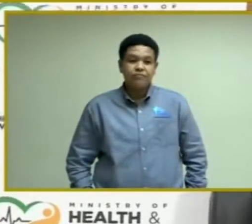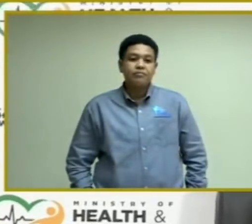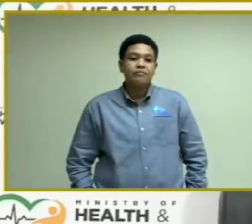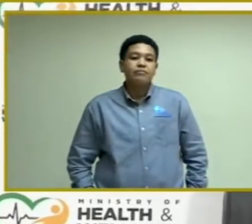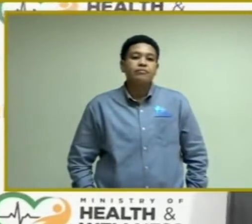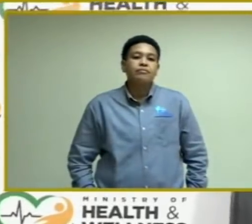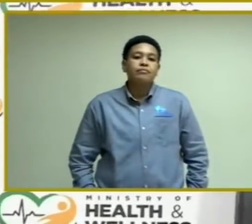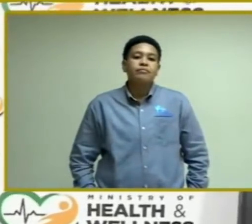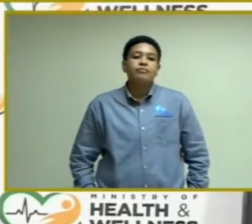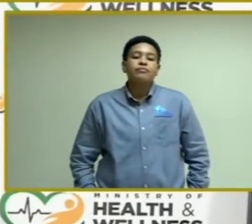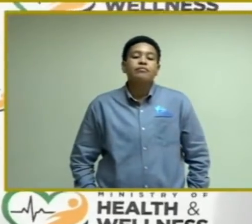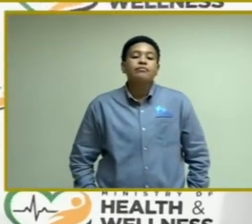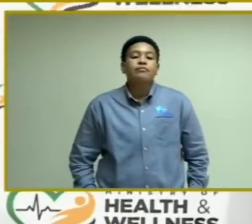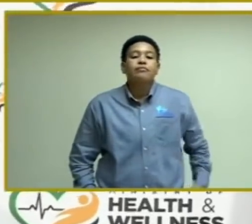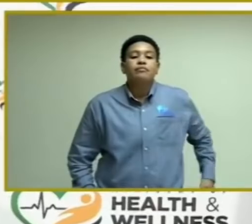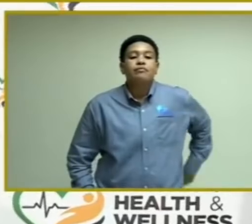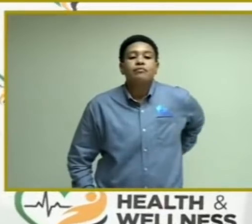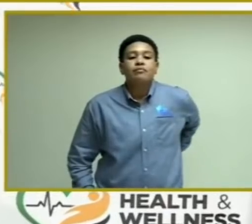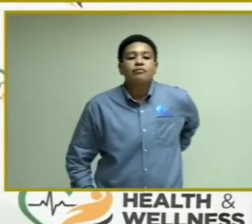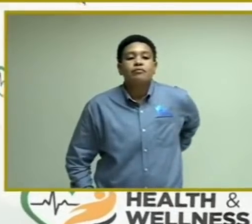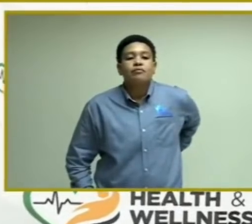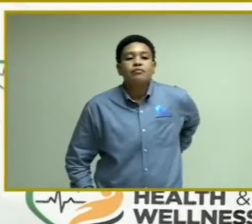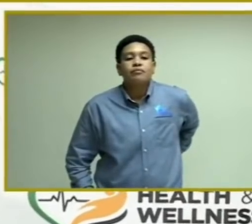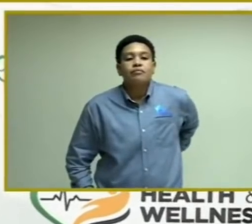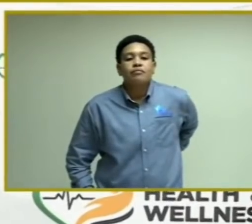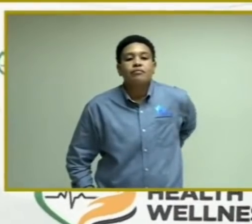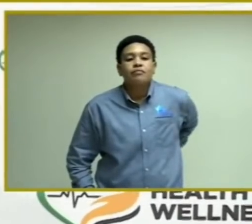you're breaking up a little on the first question.